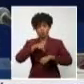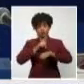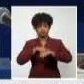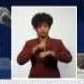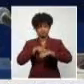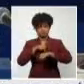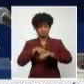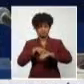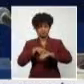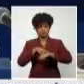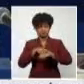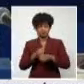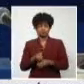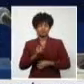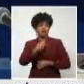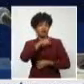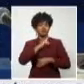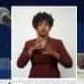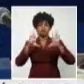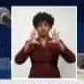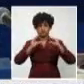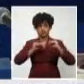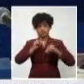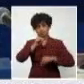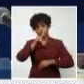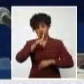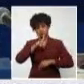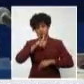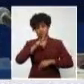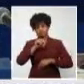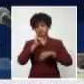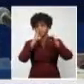In Cuba, as of 12 o'clock last night,